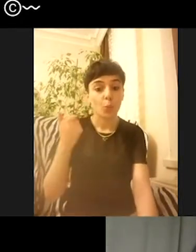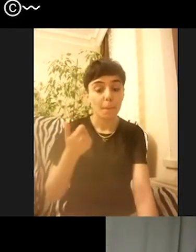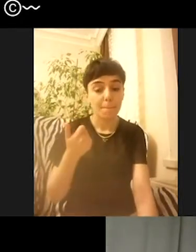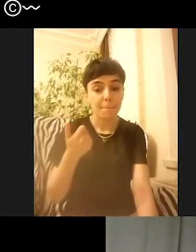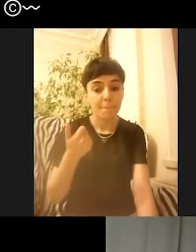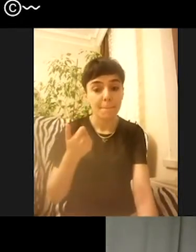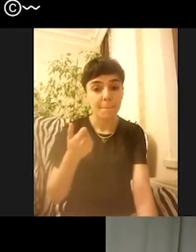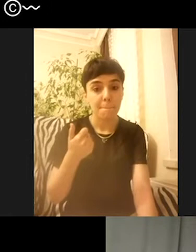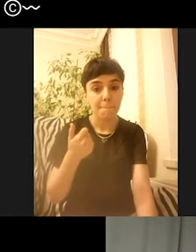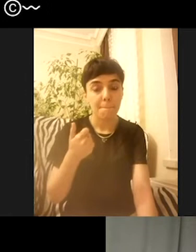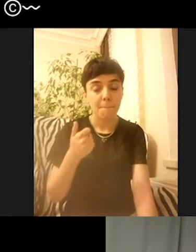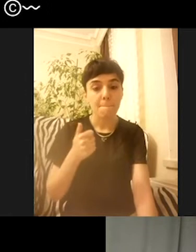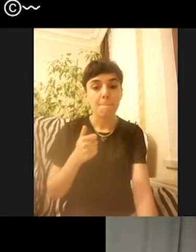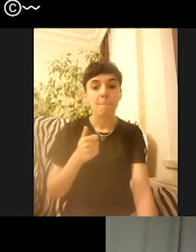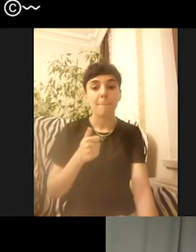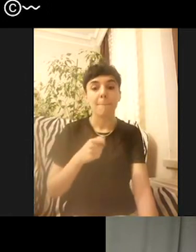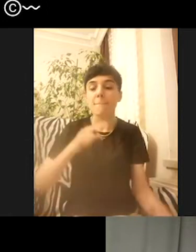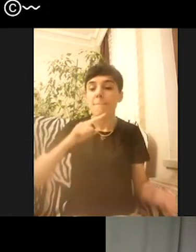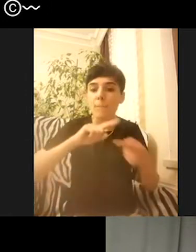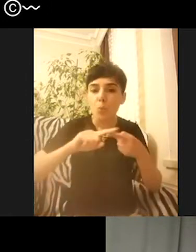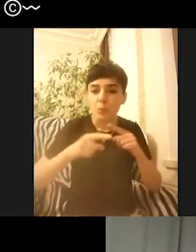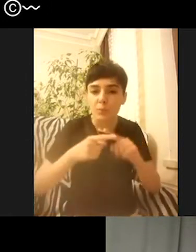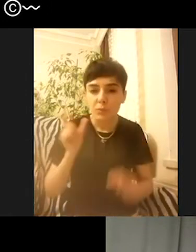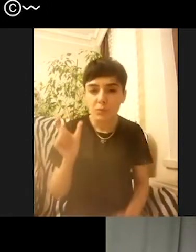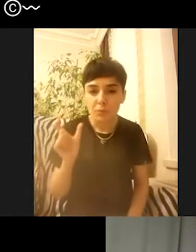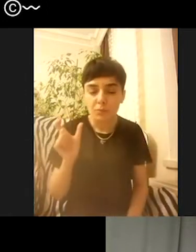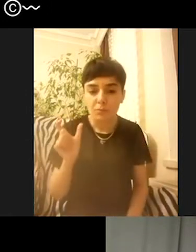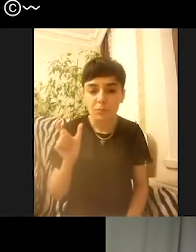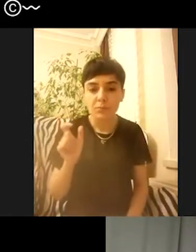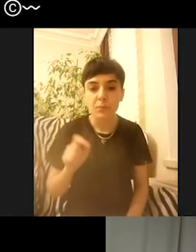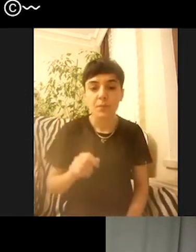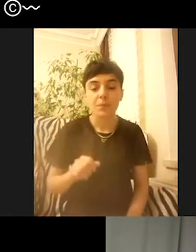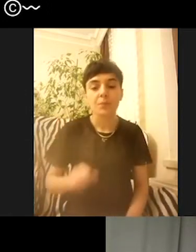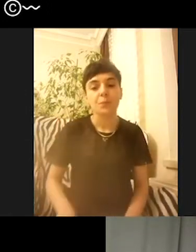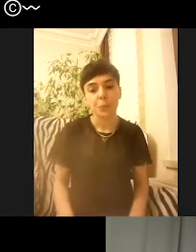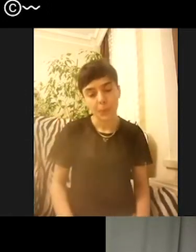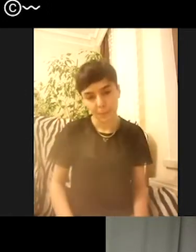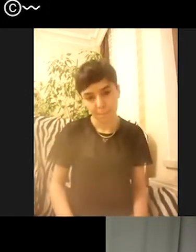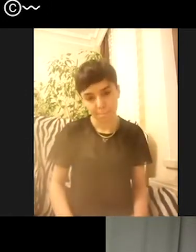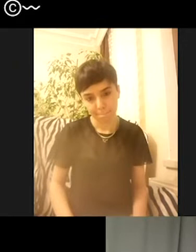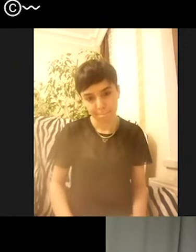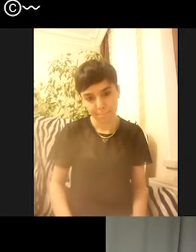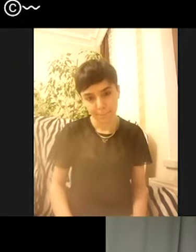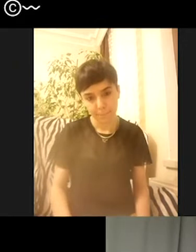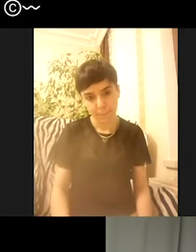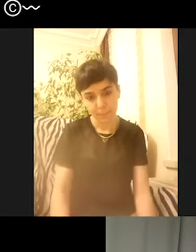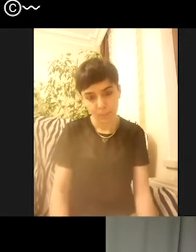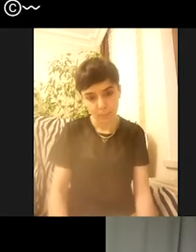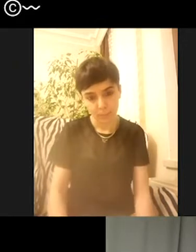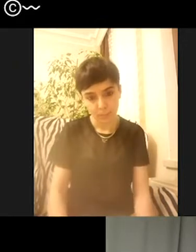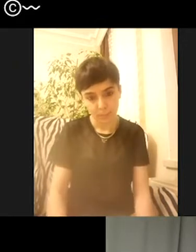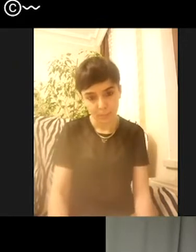European countries, do not discard us. Turkey is still an EU candidate country. Potential enlargement